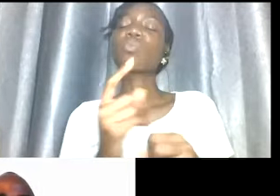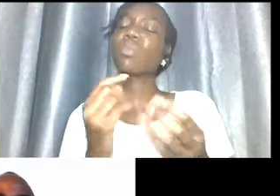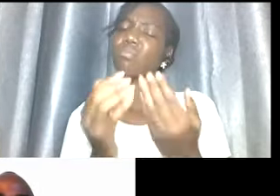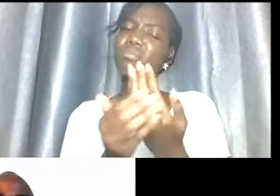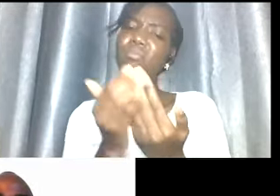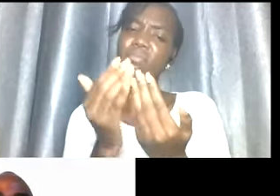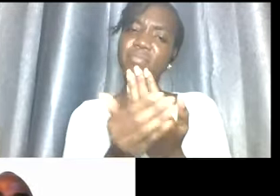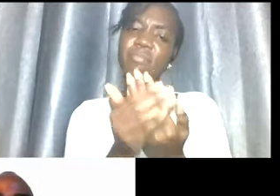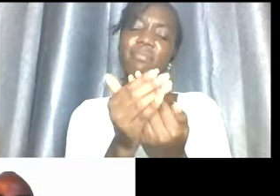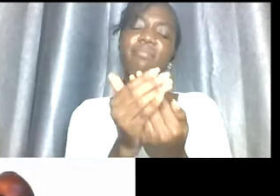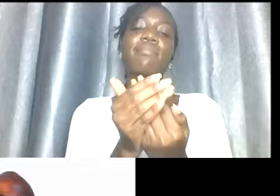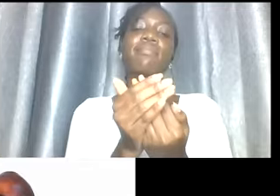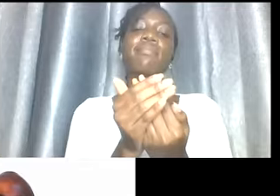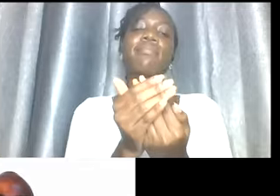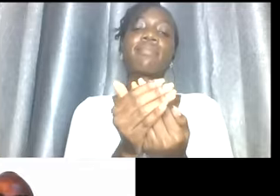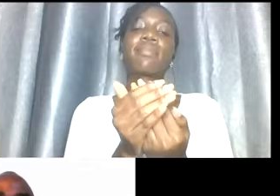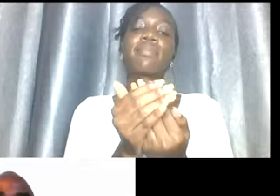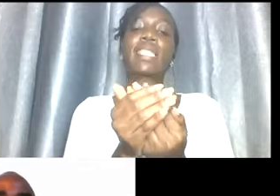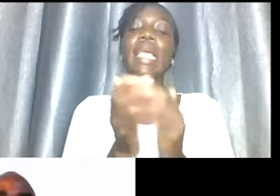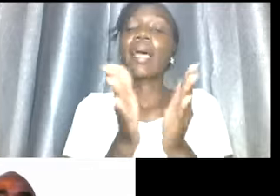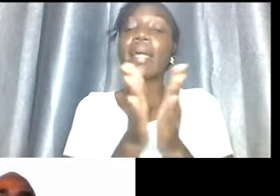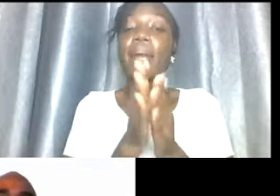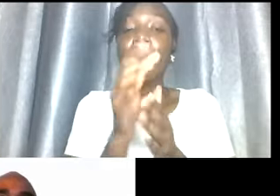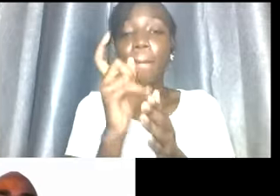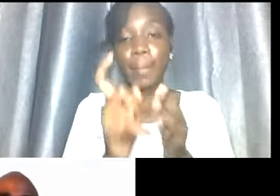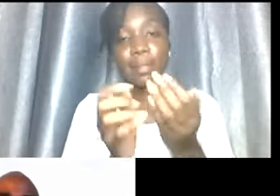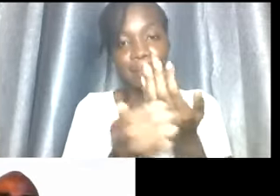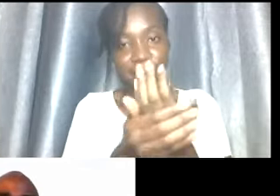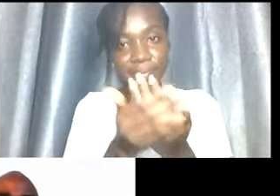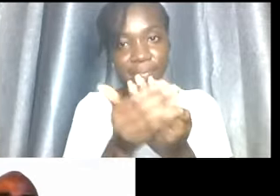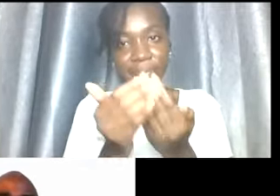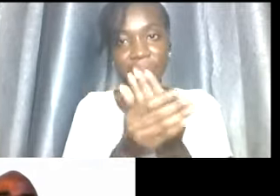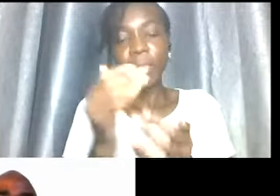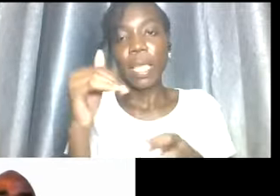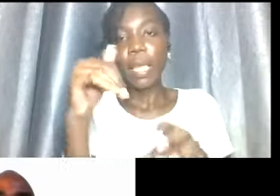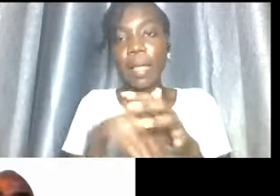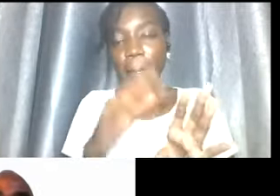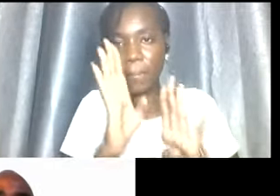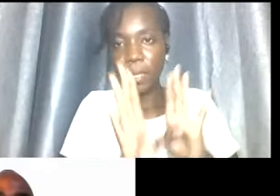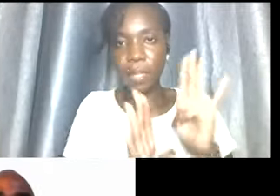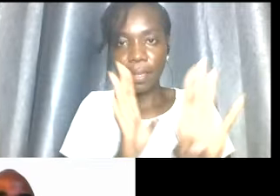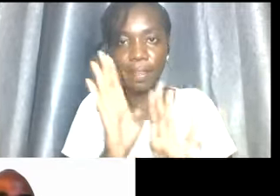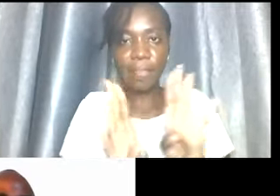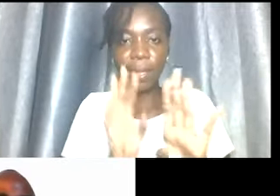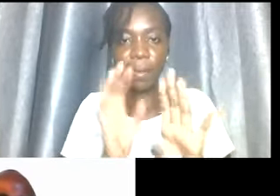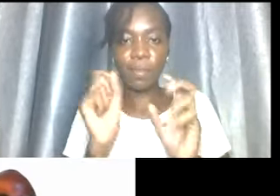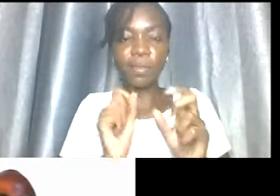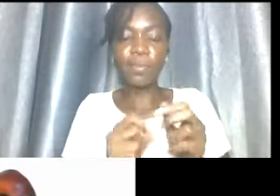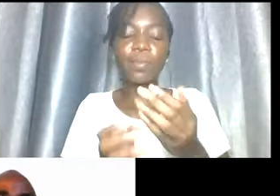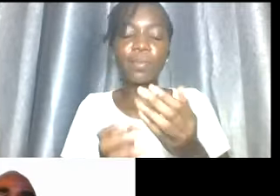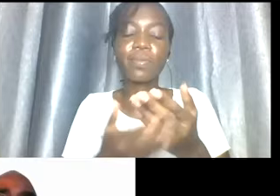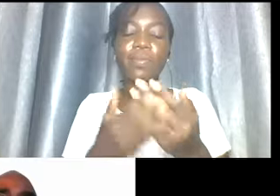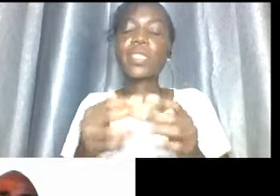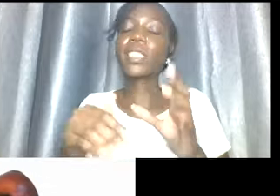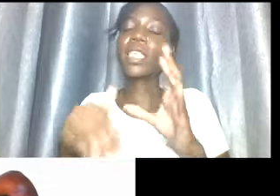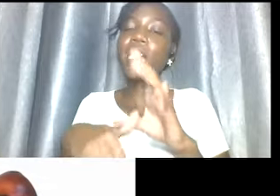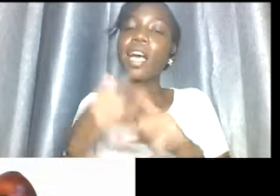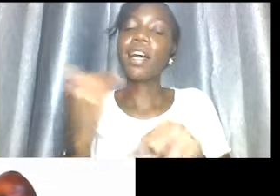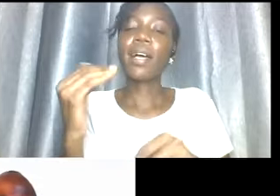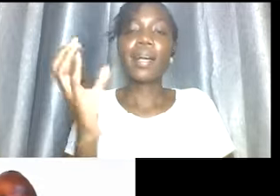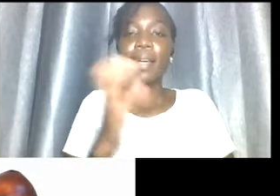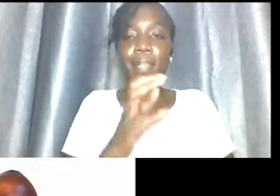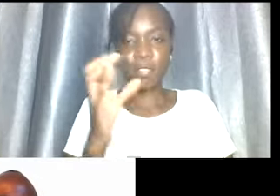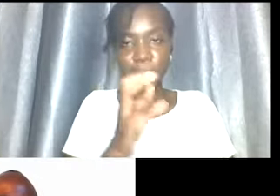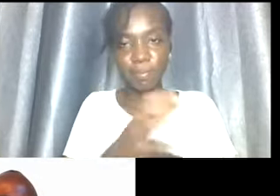treated in a manner that would cause them want to treat your external customer the way you would want them to be